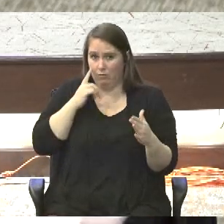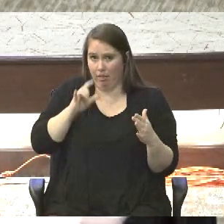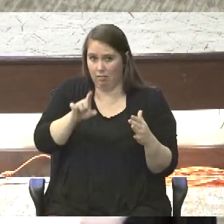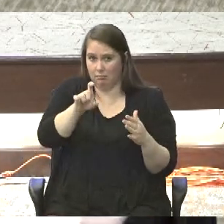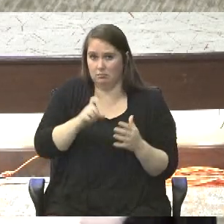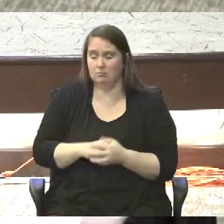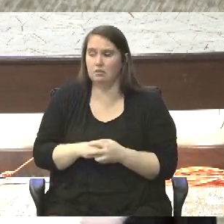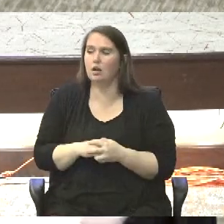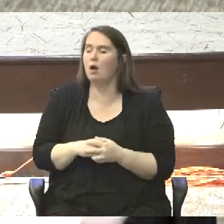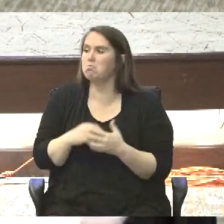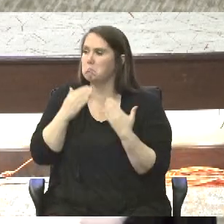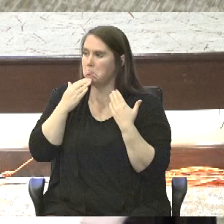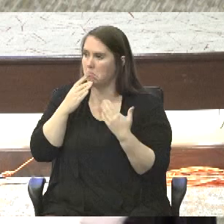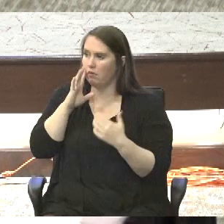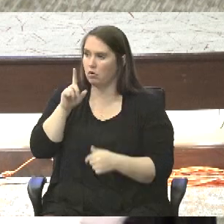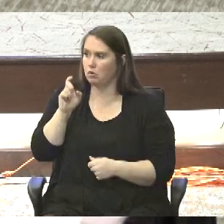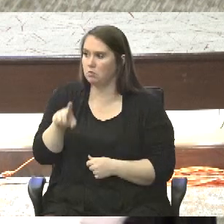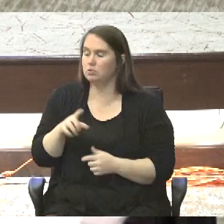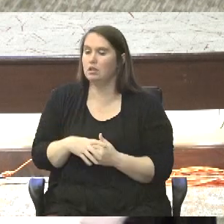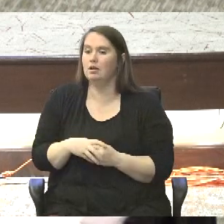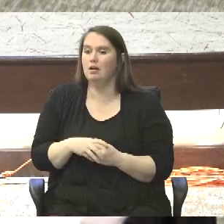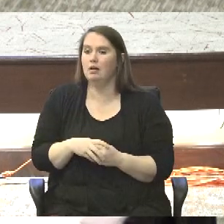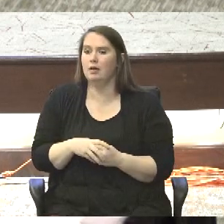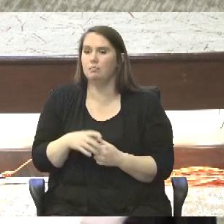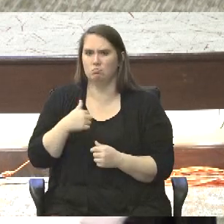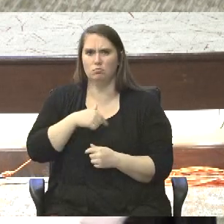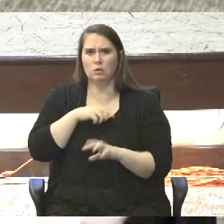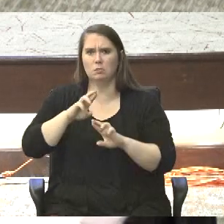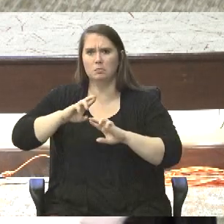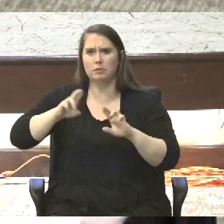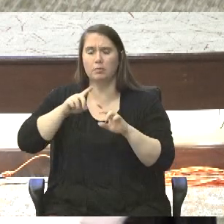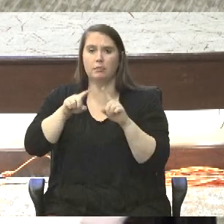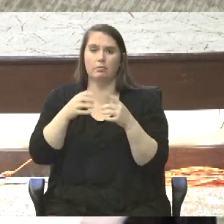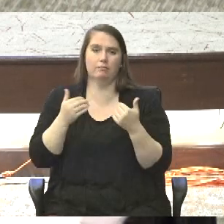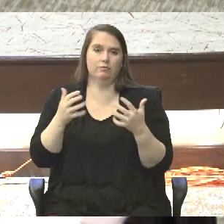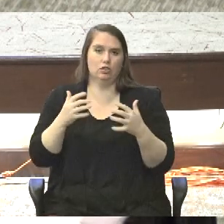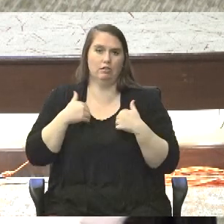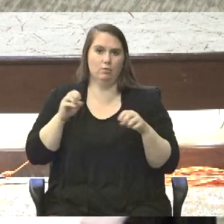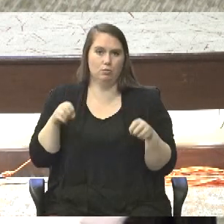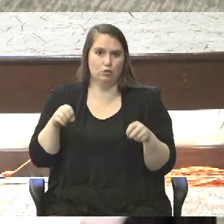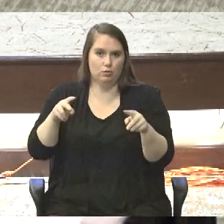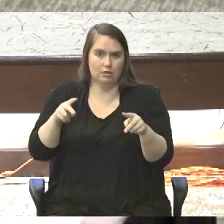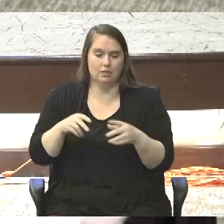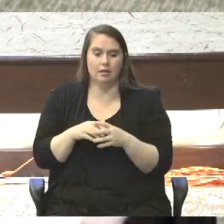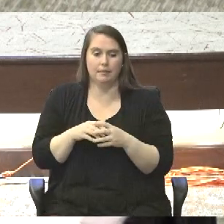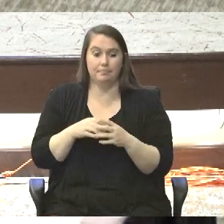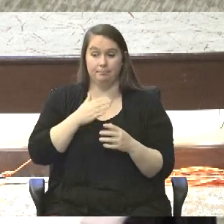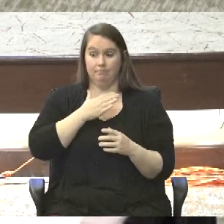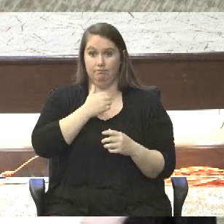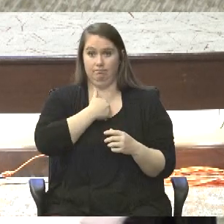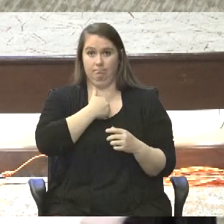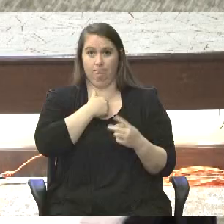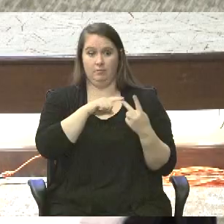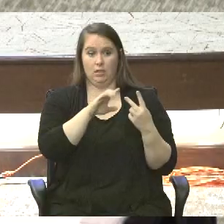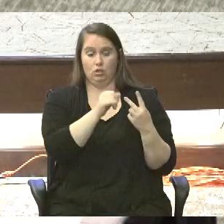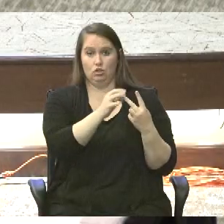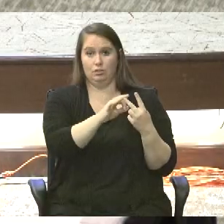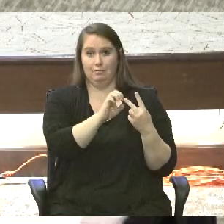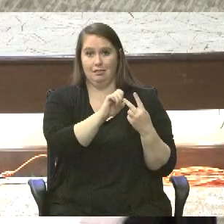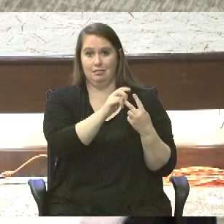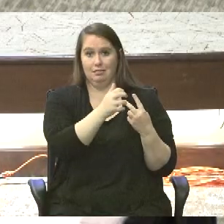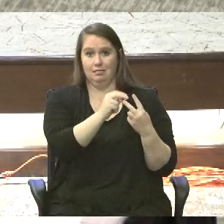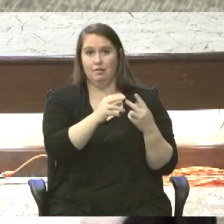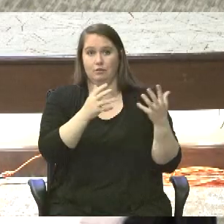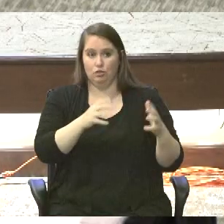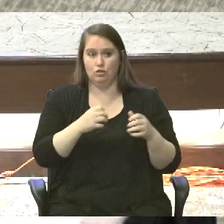for the question. So I would say we are prepared, but we have opportunity. Myself and Chief El Selka just last week drove the Cameron